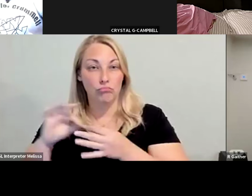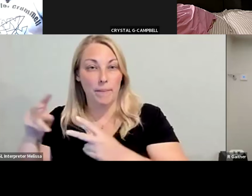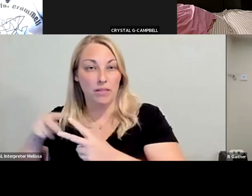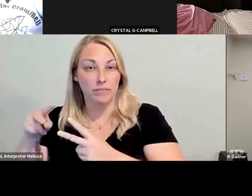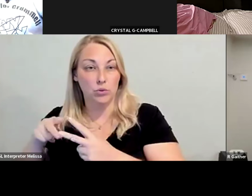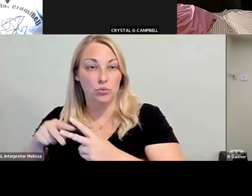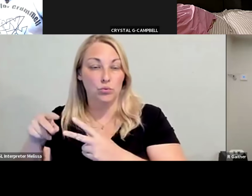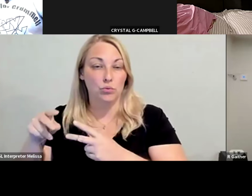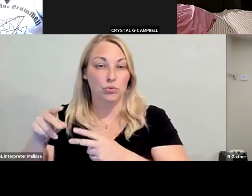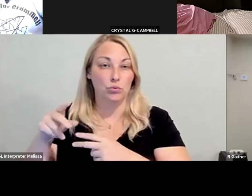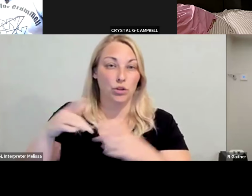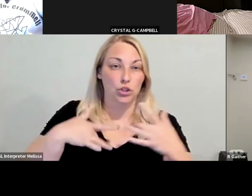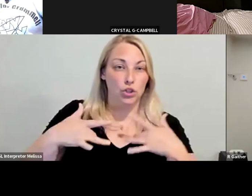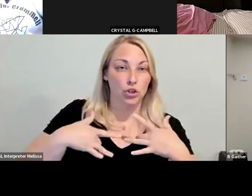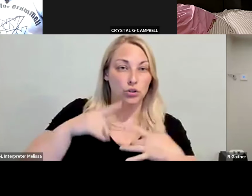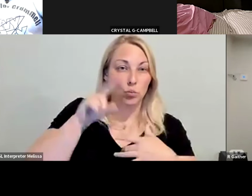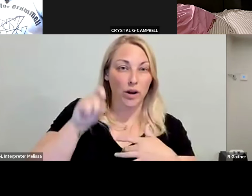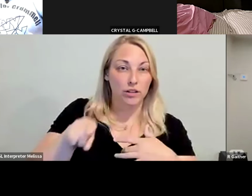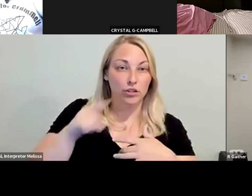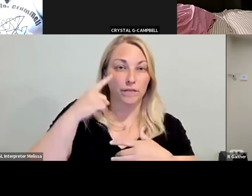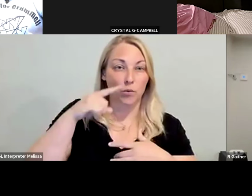Questions, concerns for MPD?